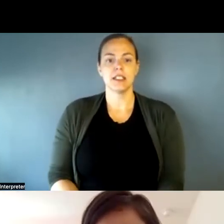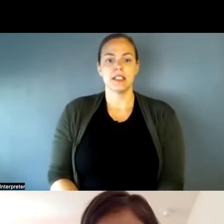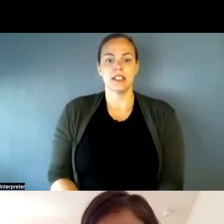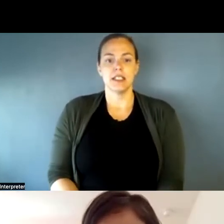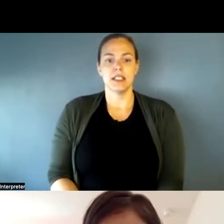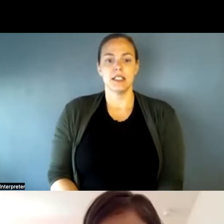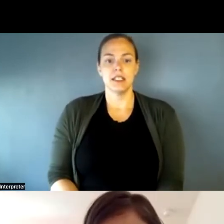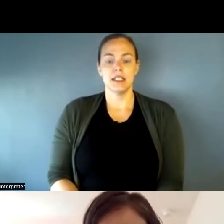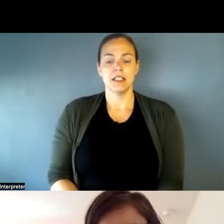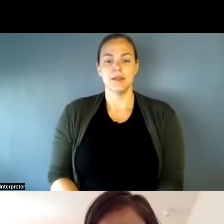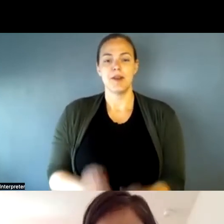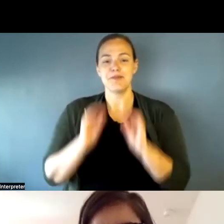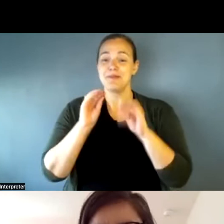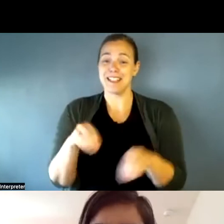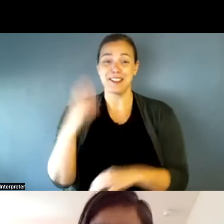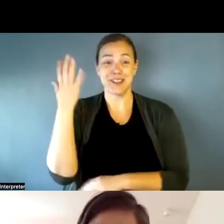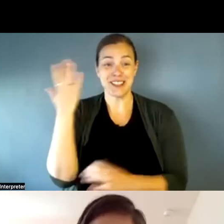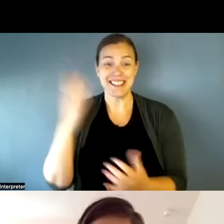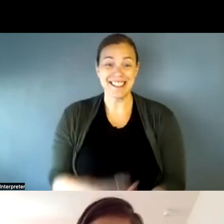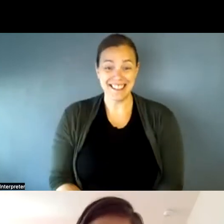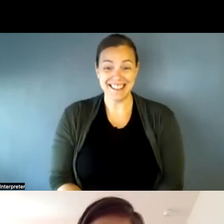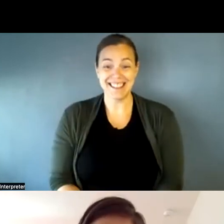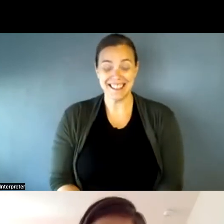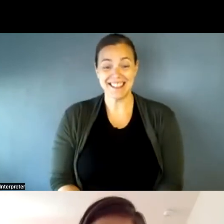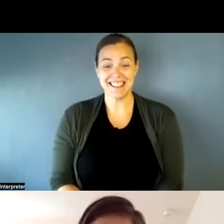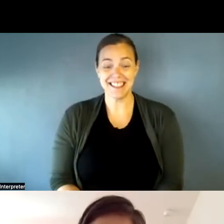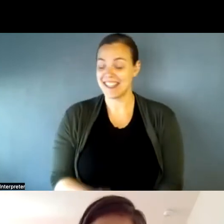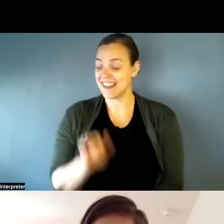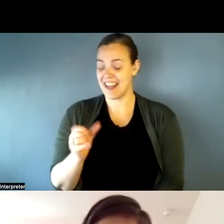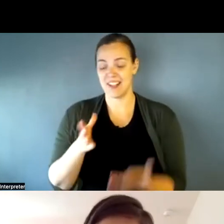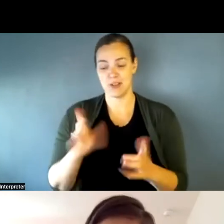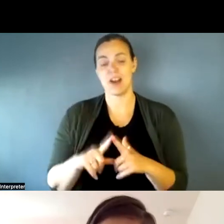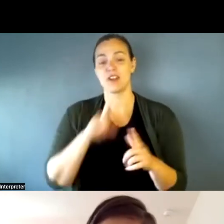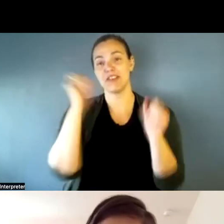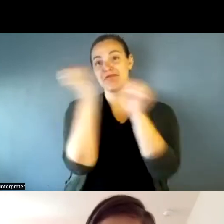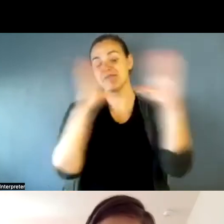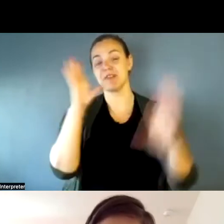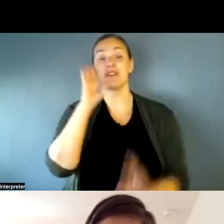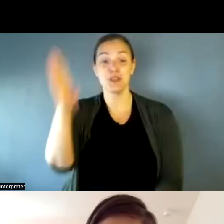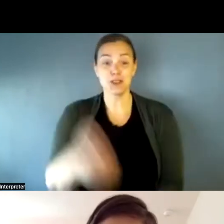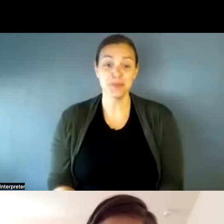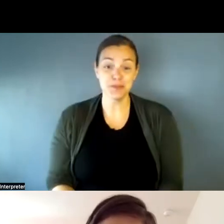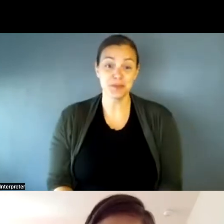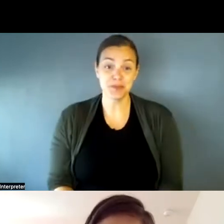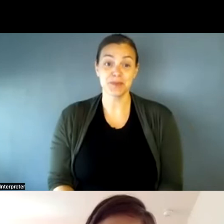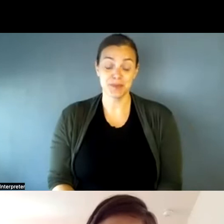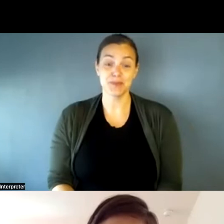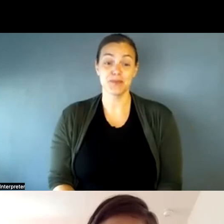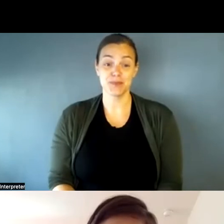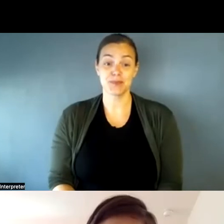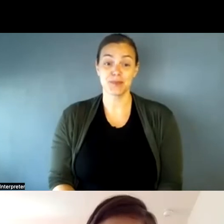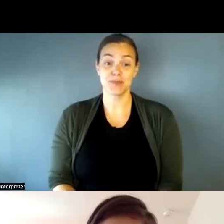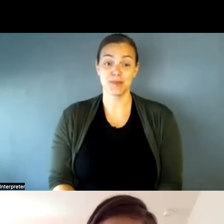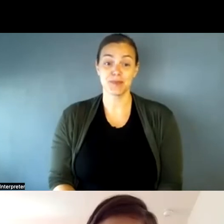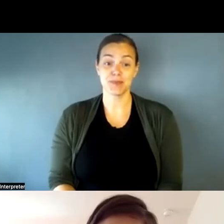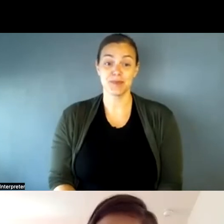about planting a tree as being the way to envision the future. I think